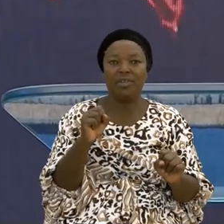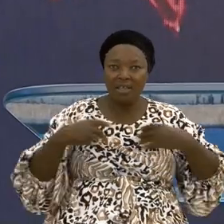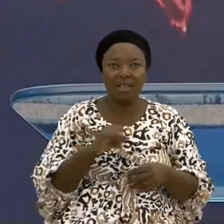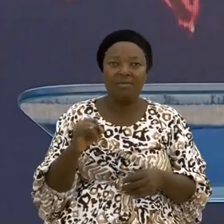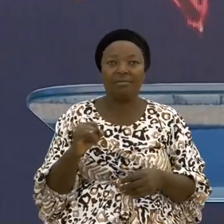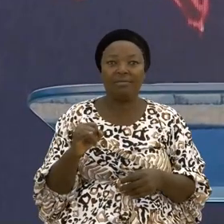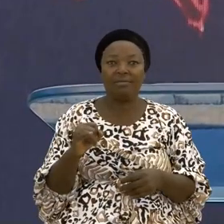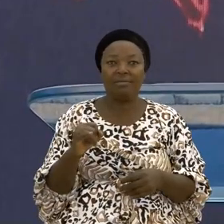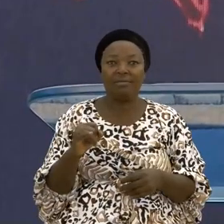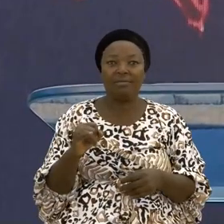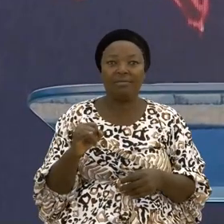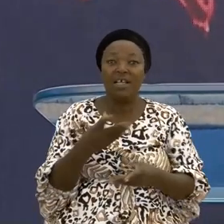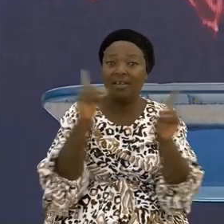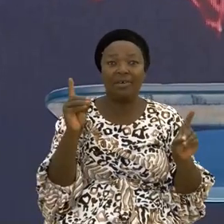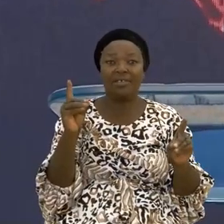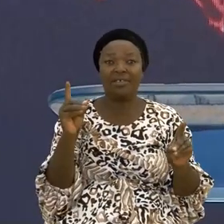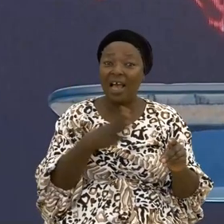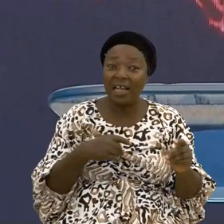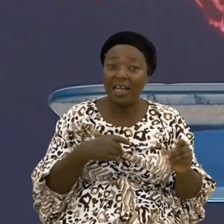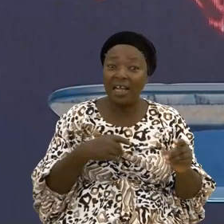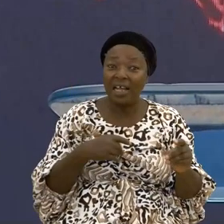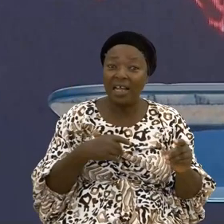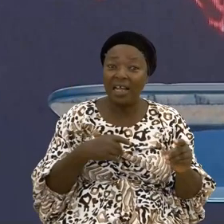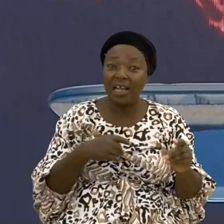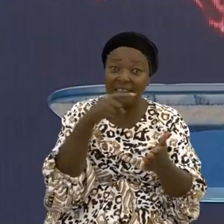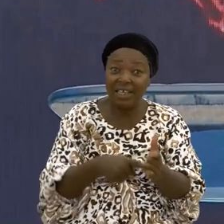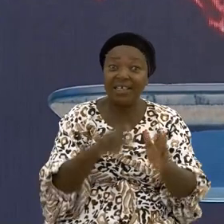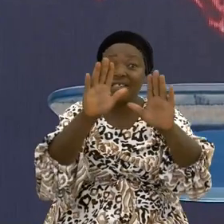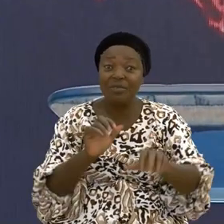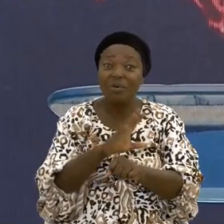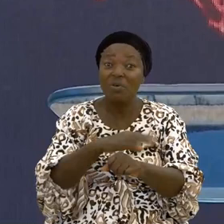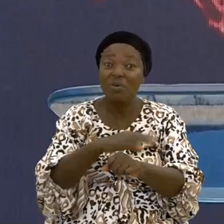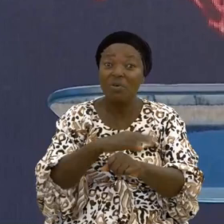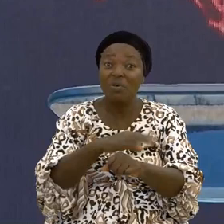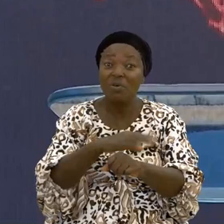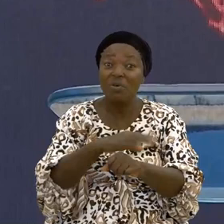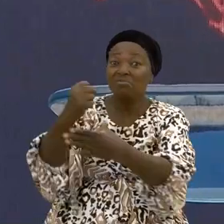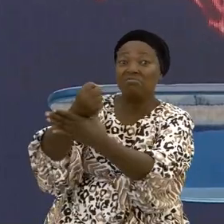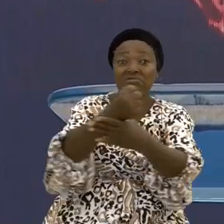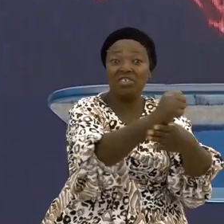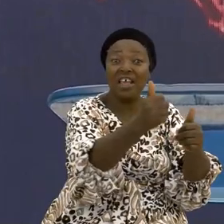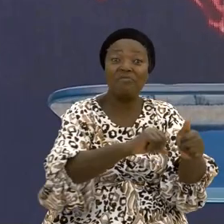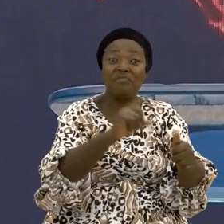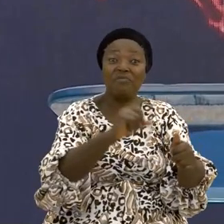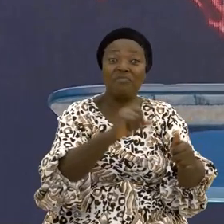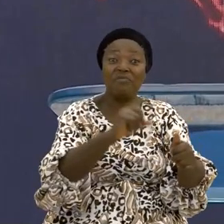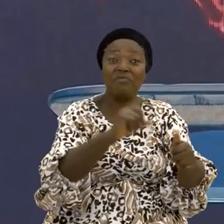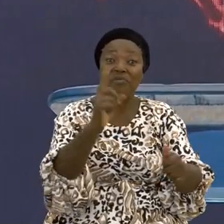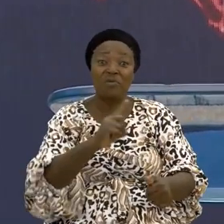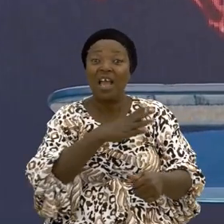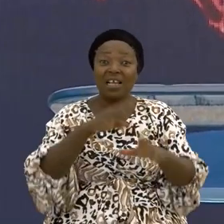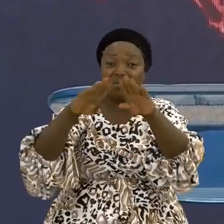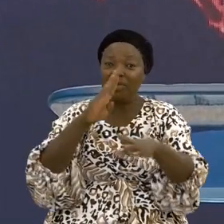healing, deliverance, and this miracle will spread from you and spread to